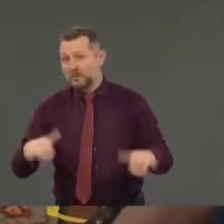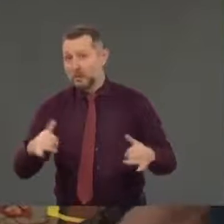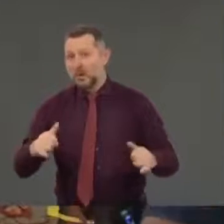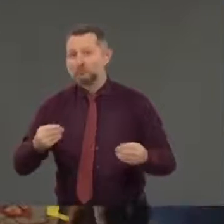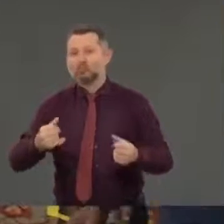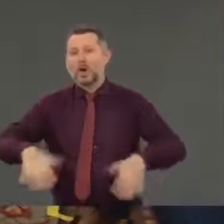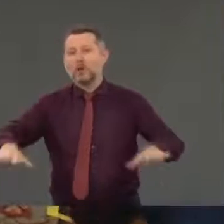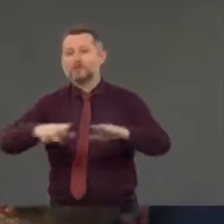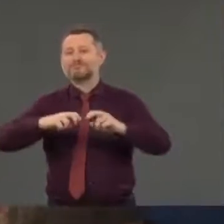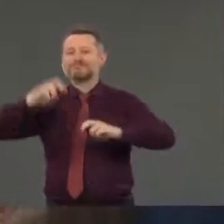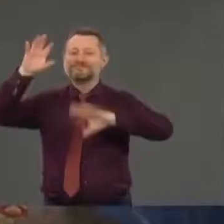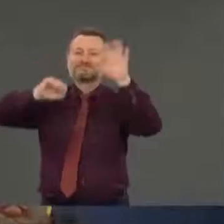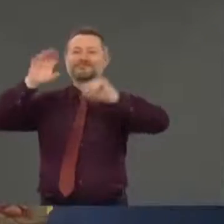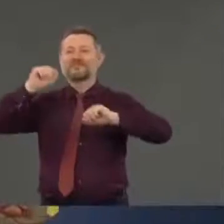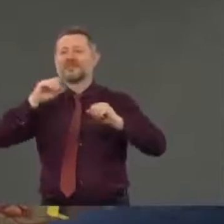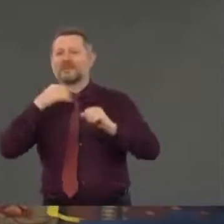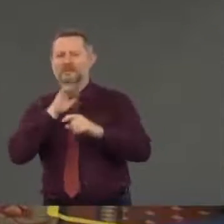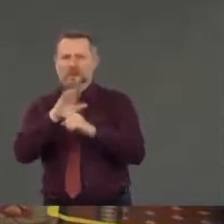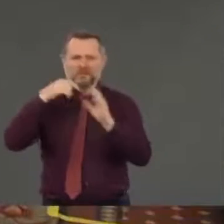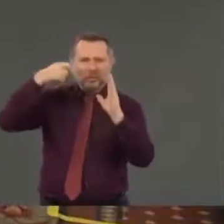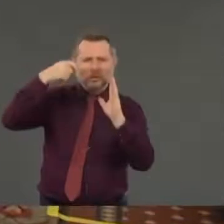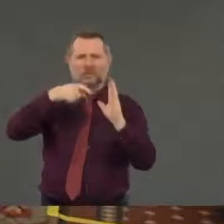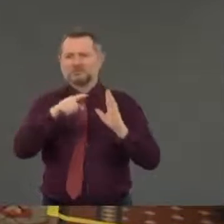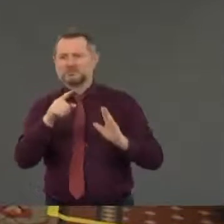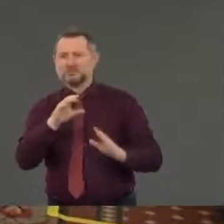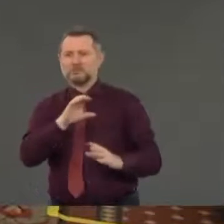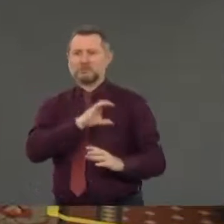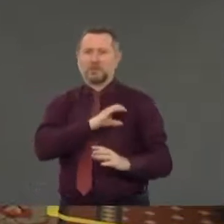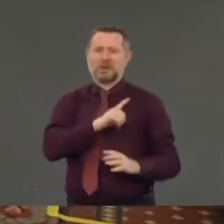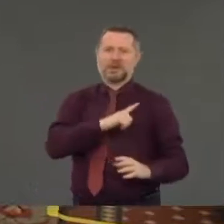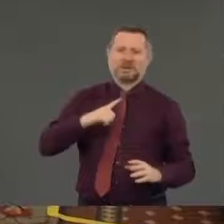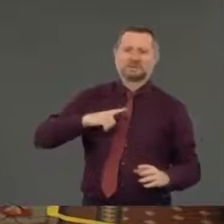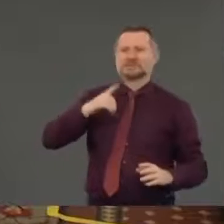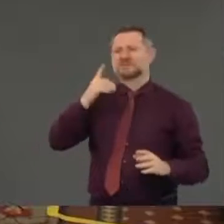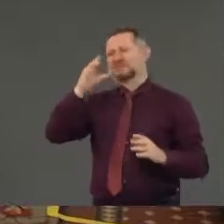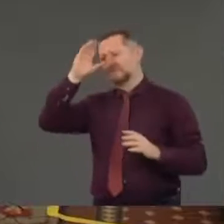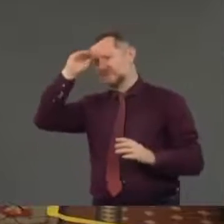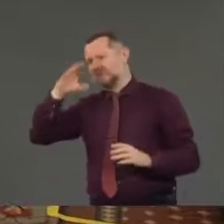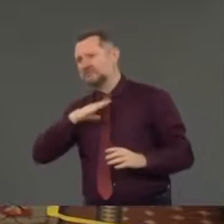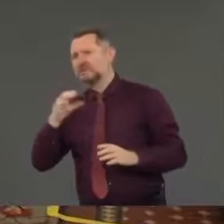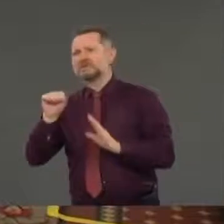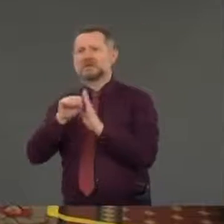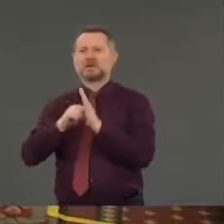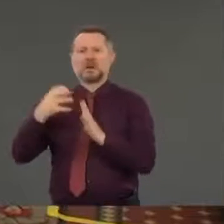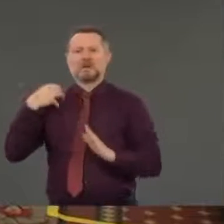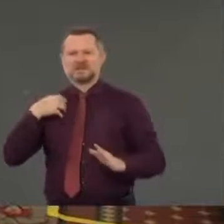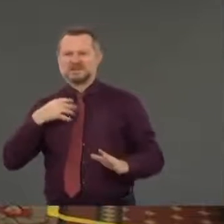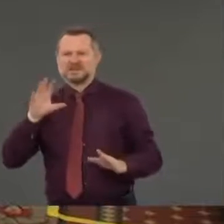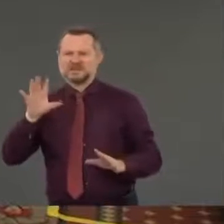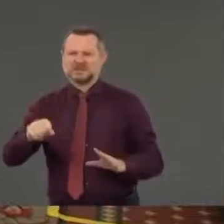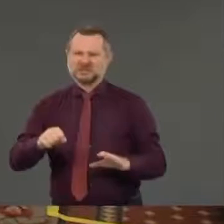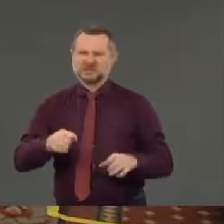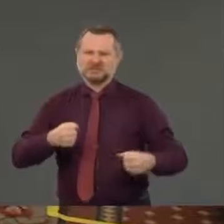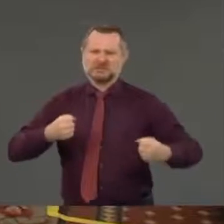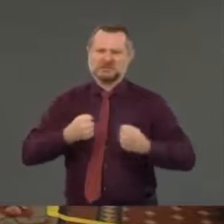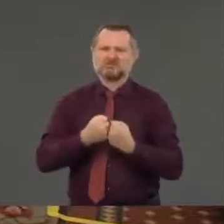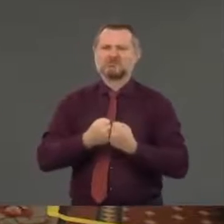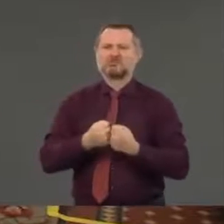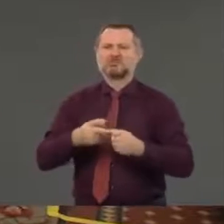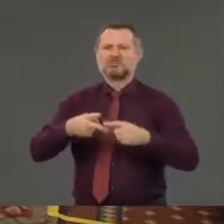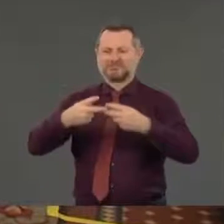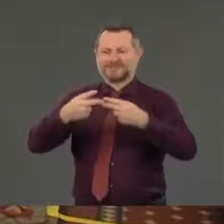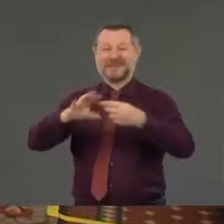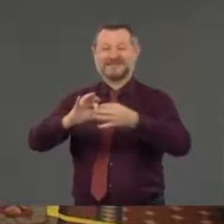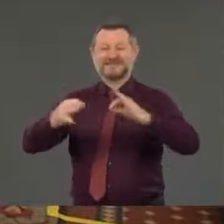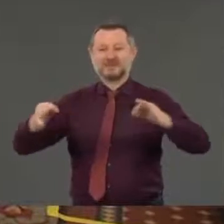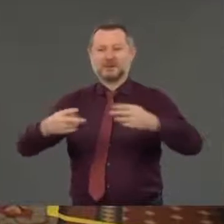of councilmen, state elected officials who have been cutting bolts and allowing kids to play. And these elected officials are saying there's some